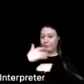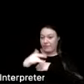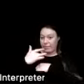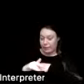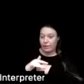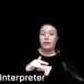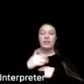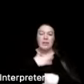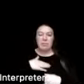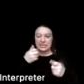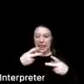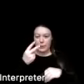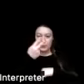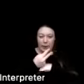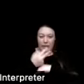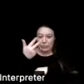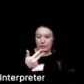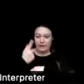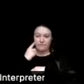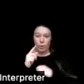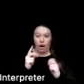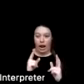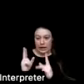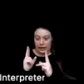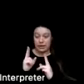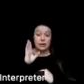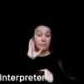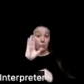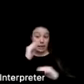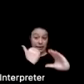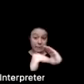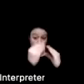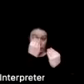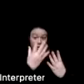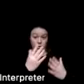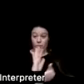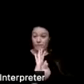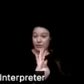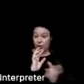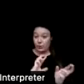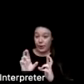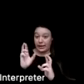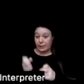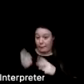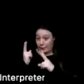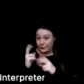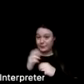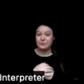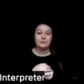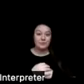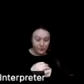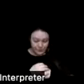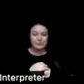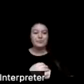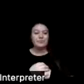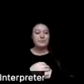video, but we will notify you by email once it's ready. So today, we are excited to look